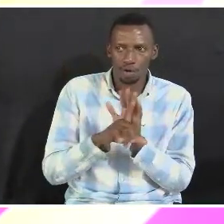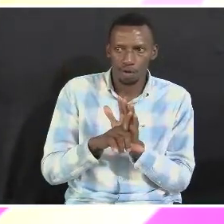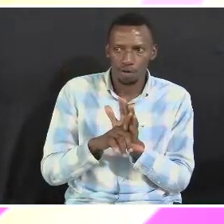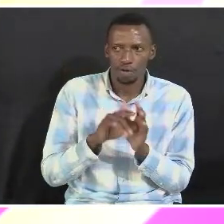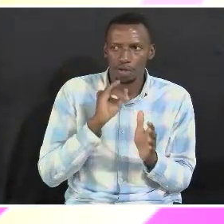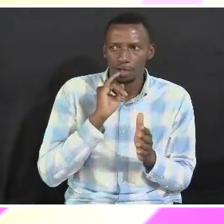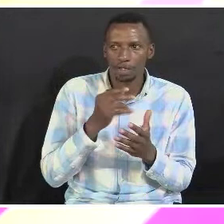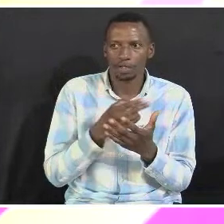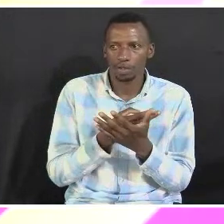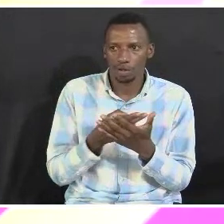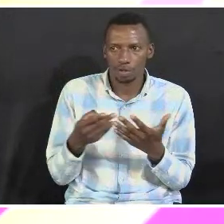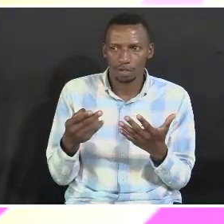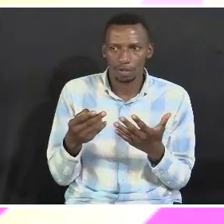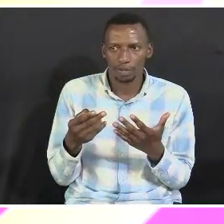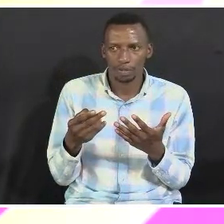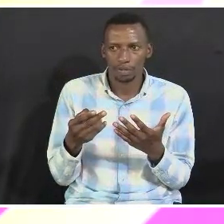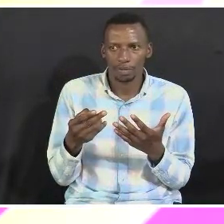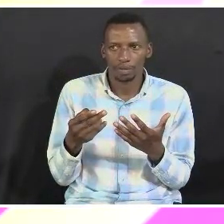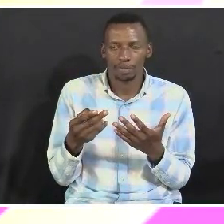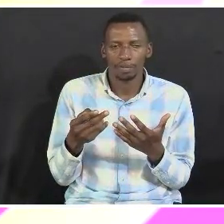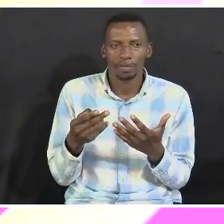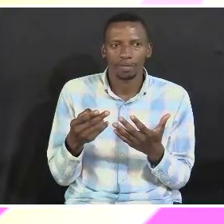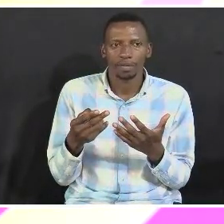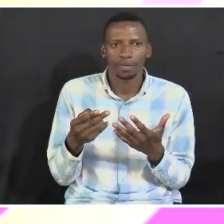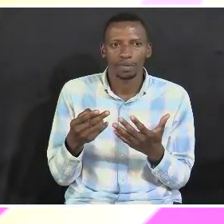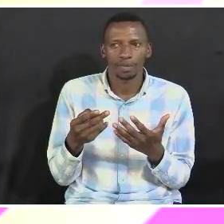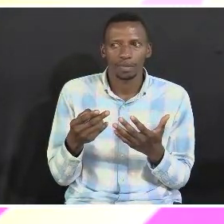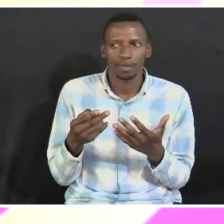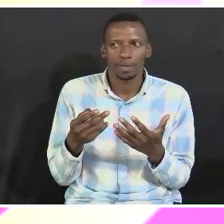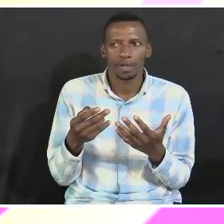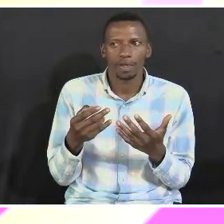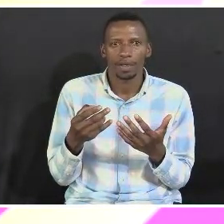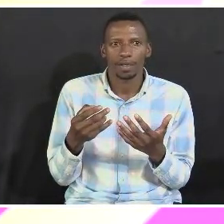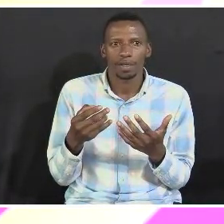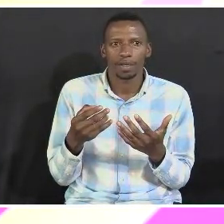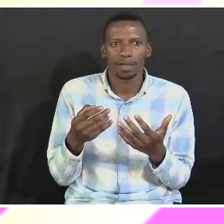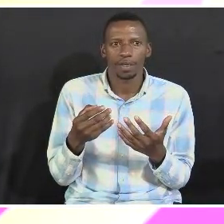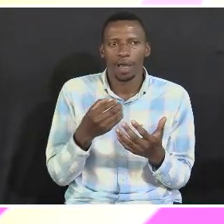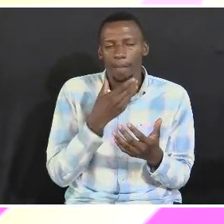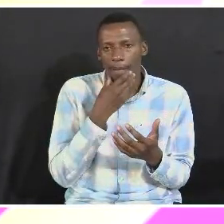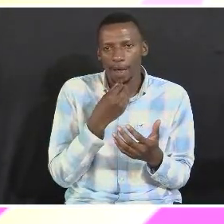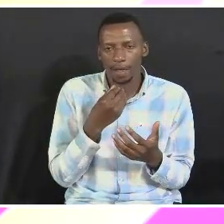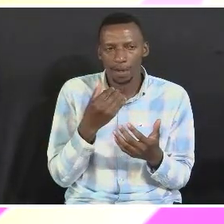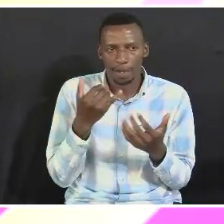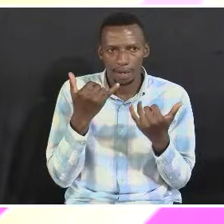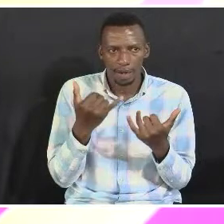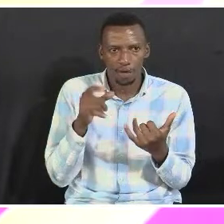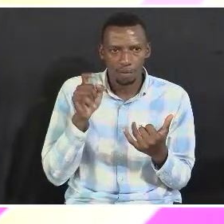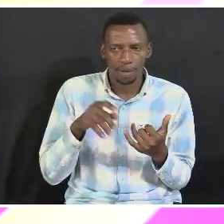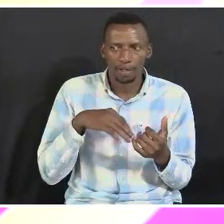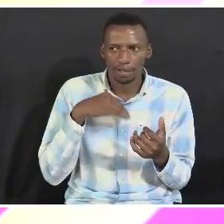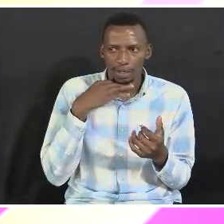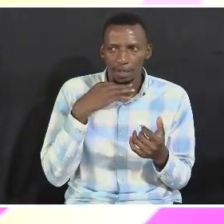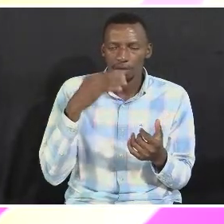Man has sinned and must die, for the wages of sin is